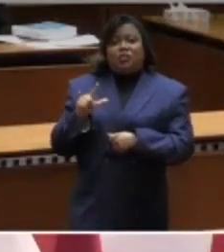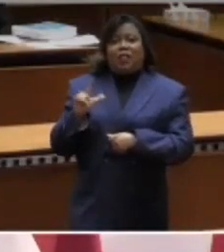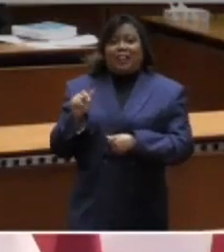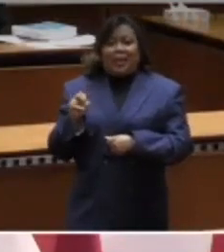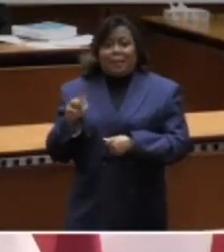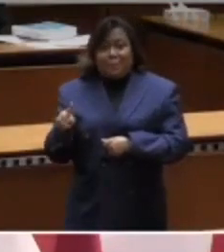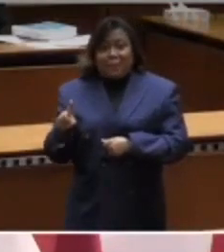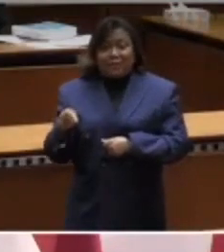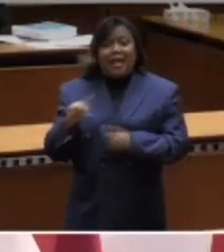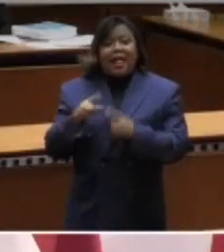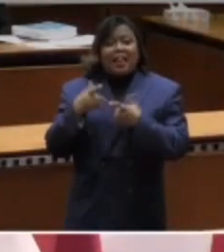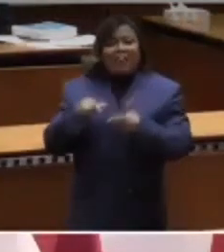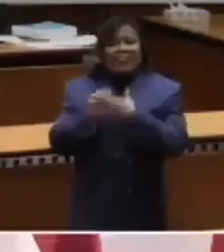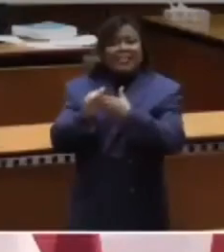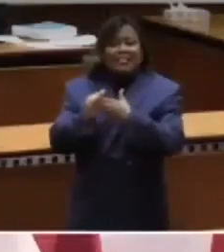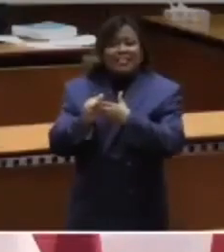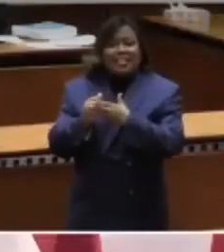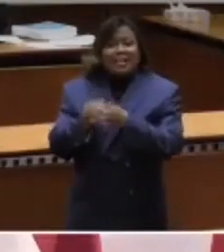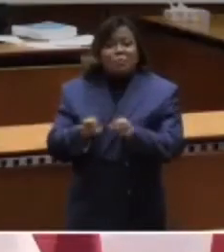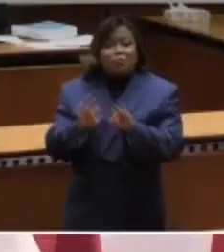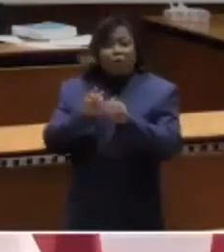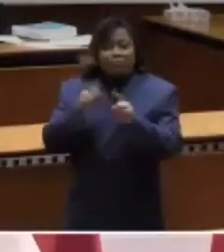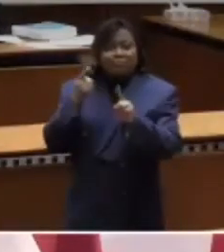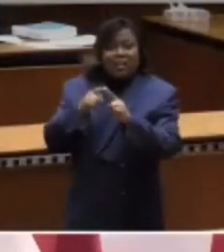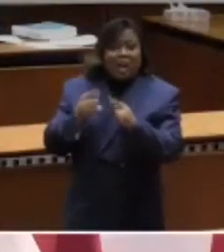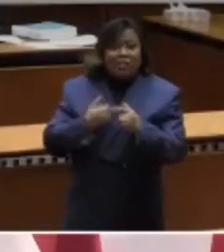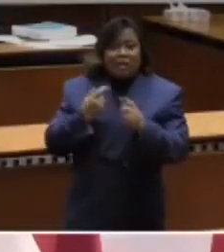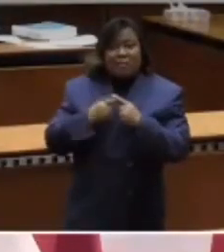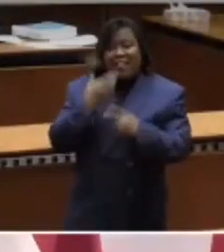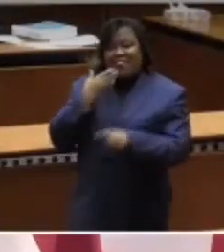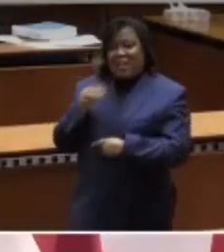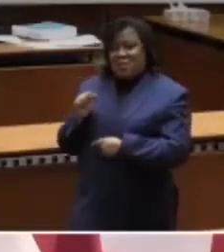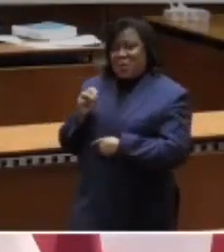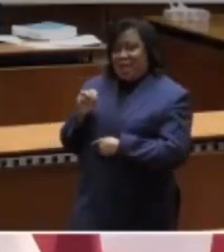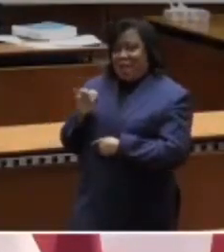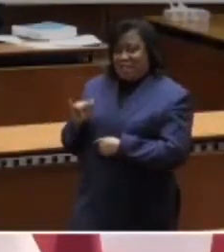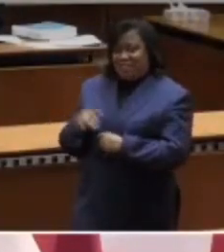important investment in our young people. And thank you, Amy.